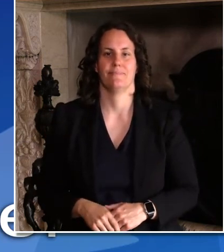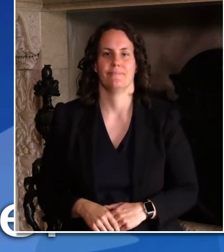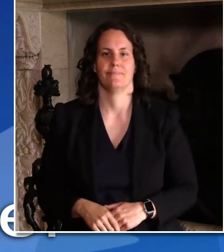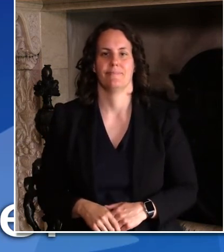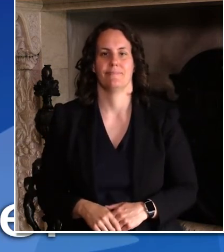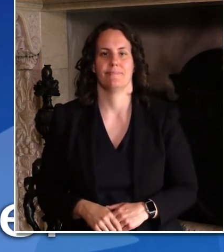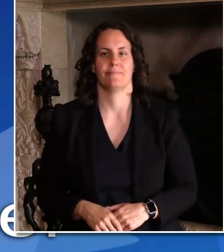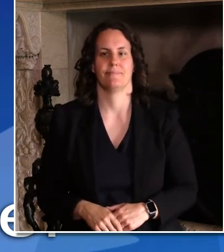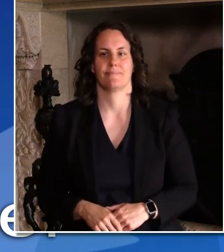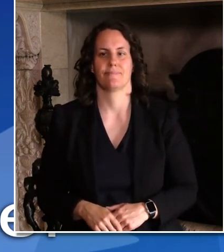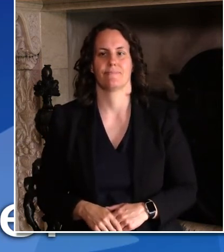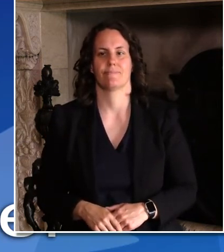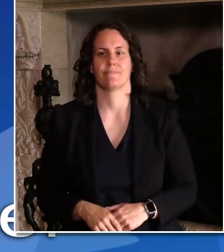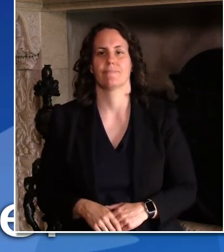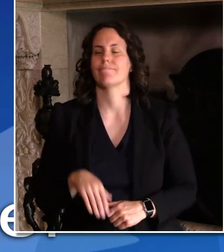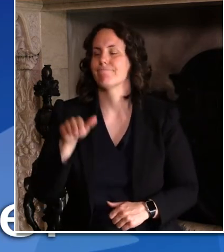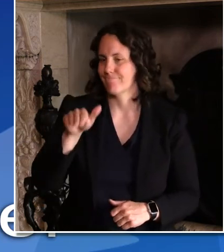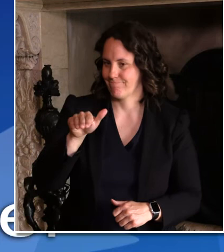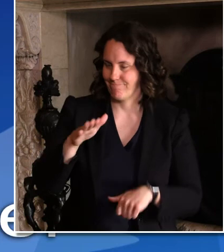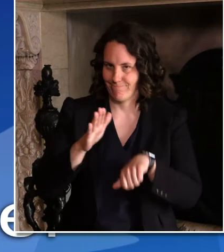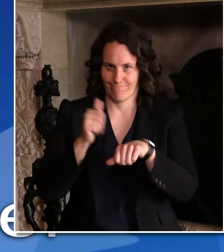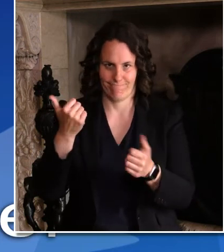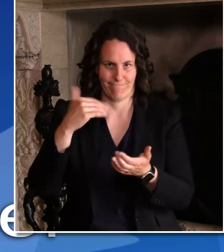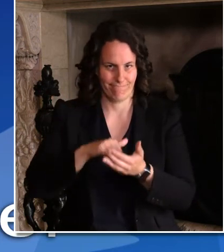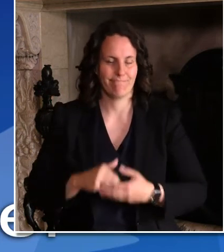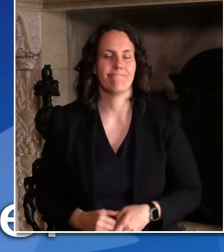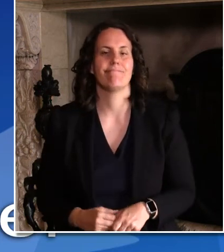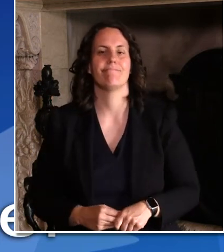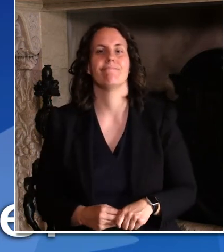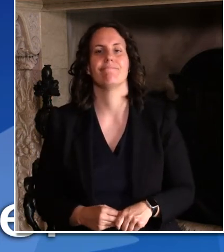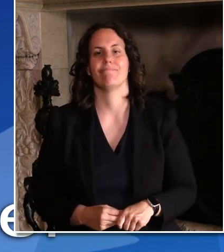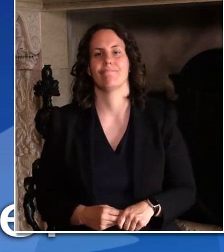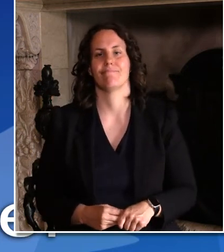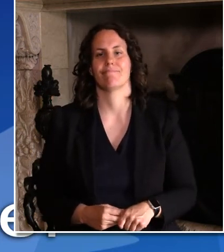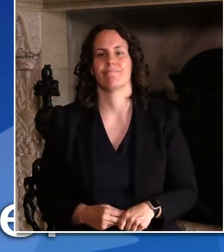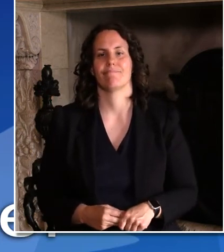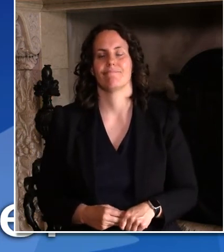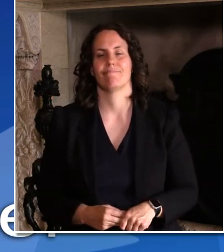And a reminder, star 6 to unmute your phone. Todd Richmond from the Associated Press.